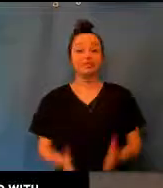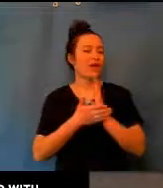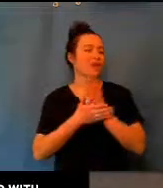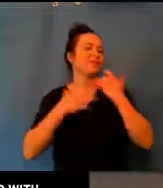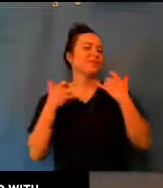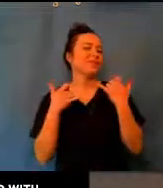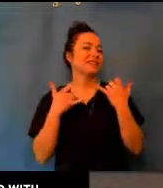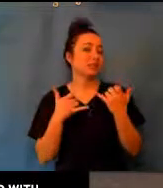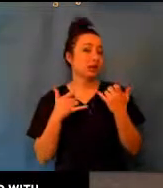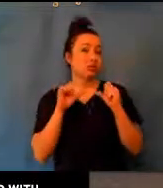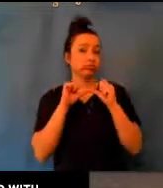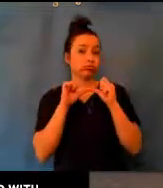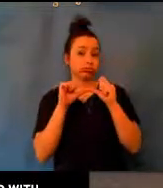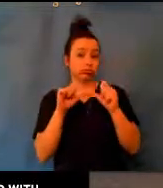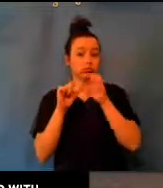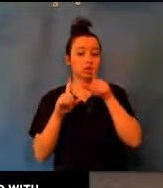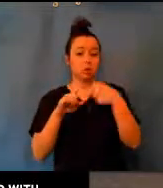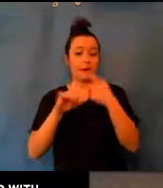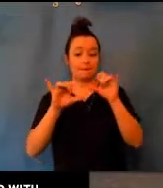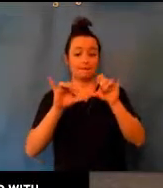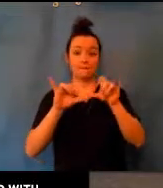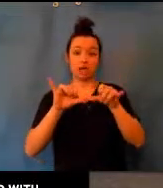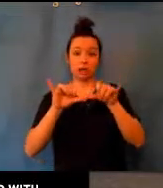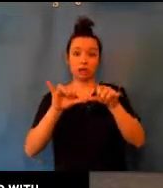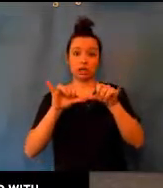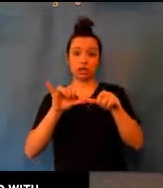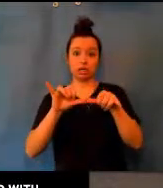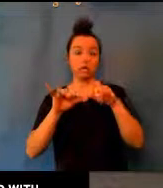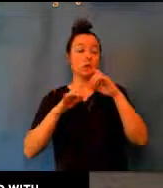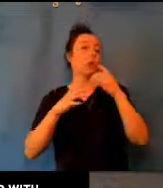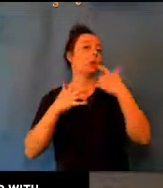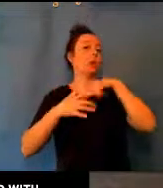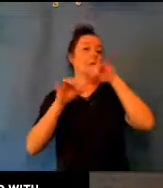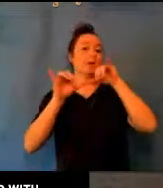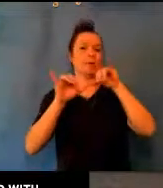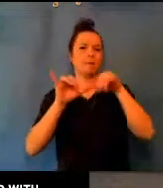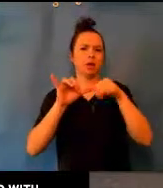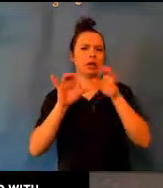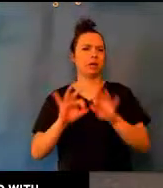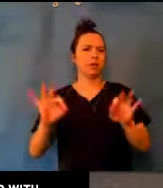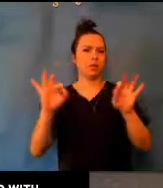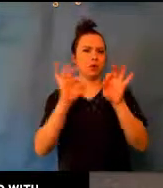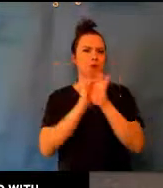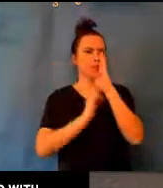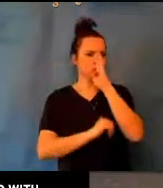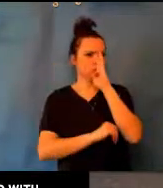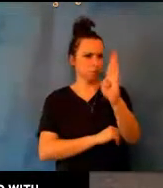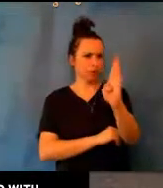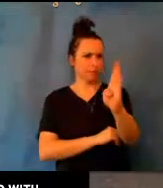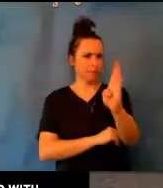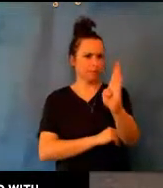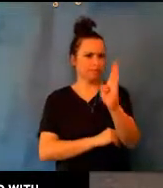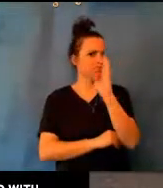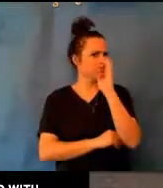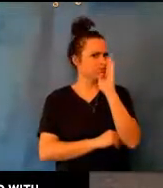right, today we're going to continue talking about measurement. When we measure, it's important that we measure in a straight line. So we